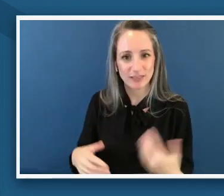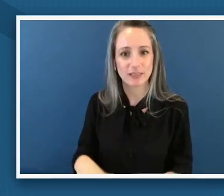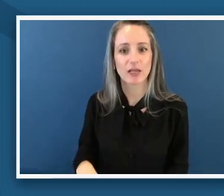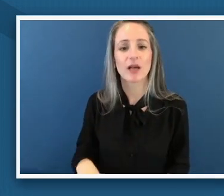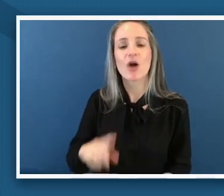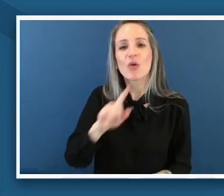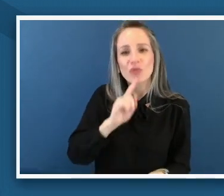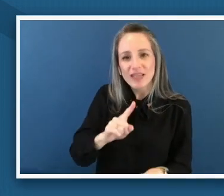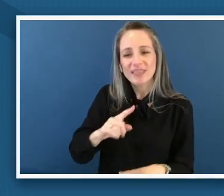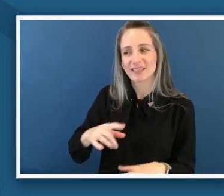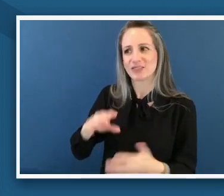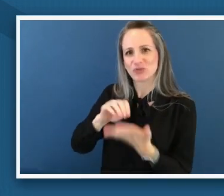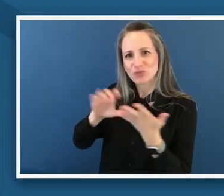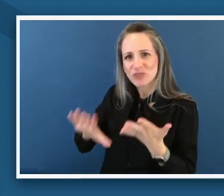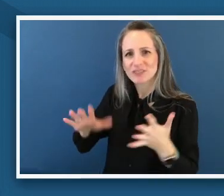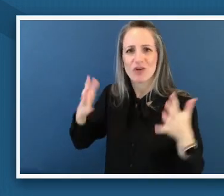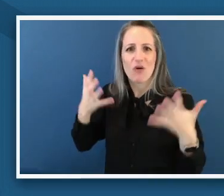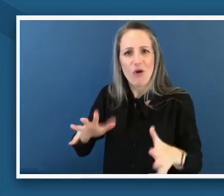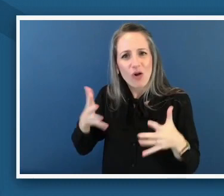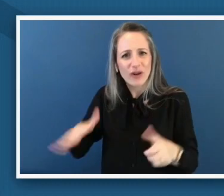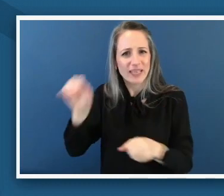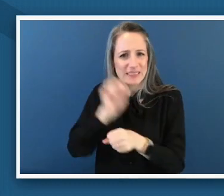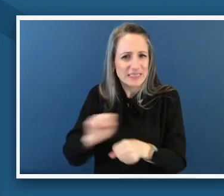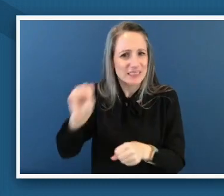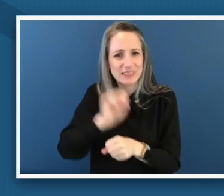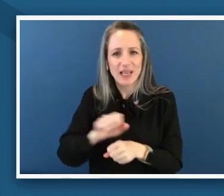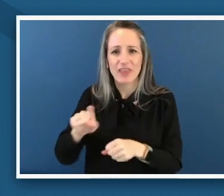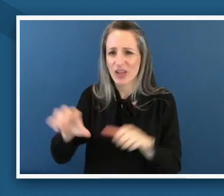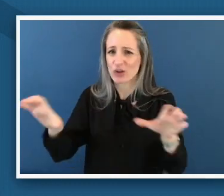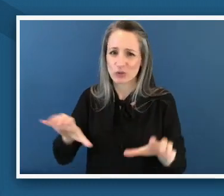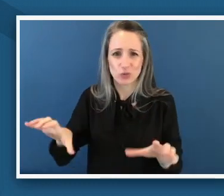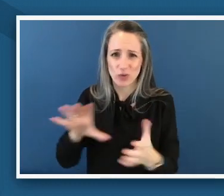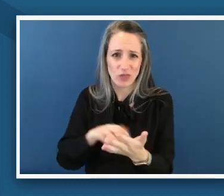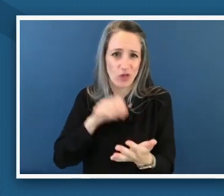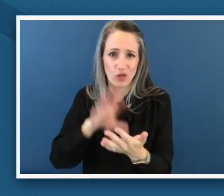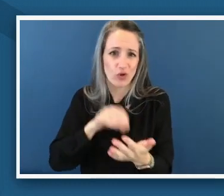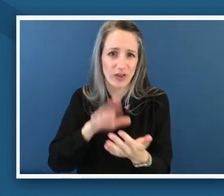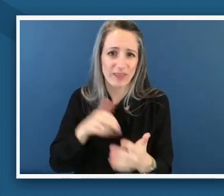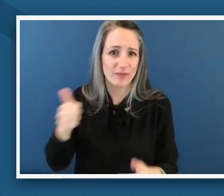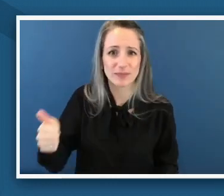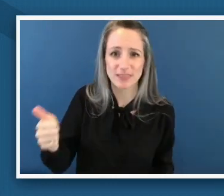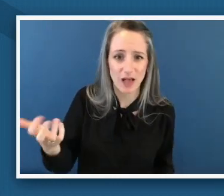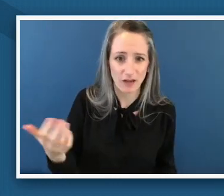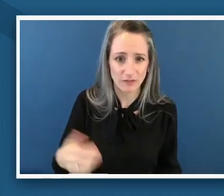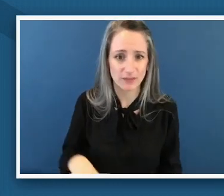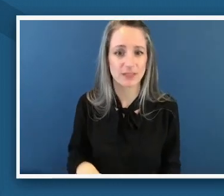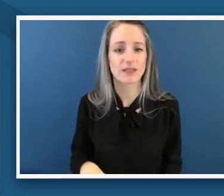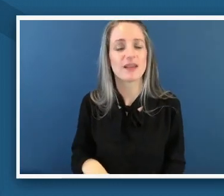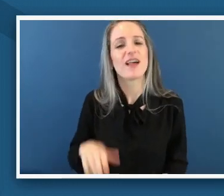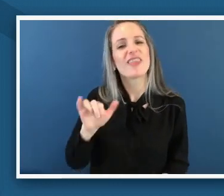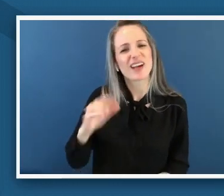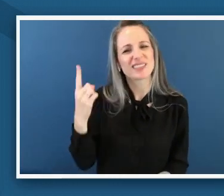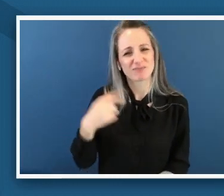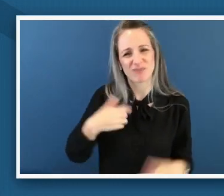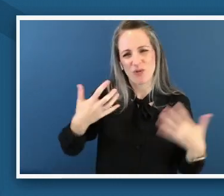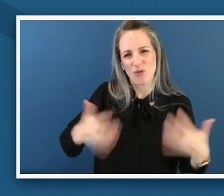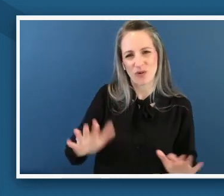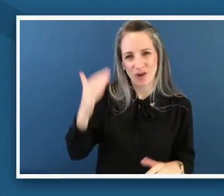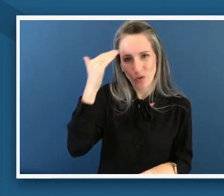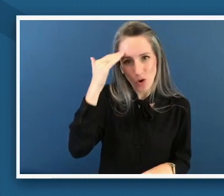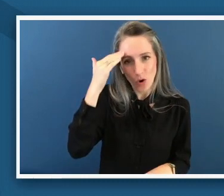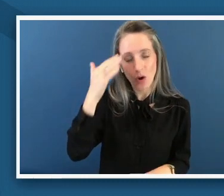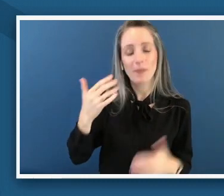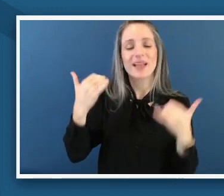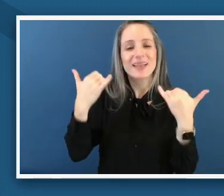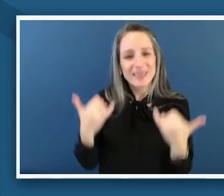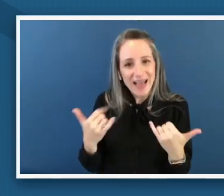I often remind my students, I already know this. What we're really talking about is giving our kids agency and ownership of their